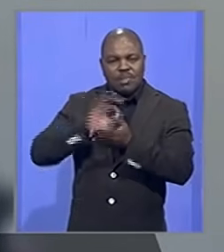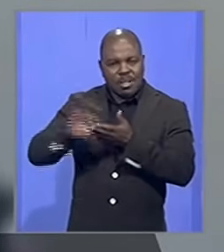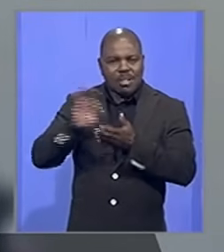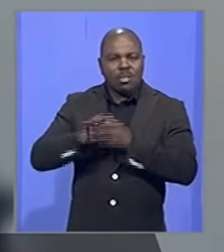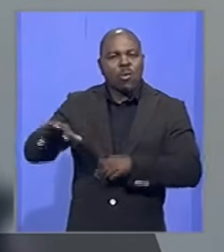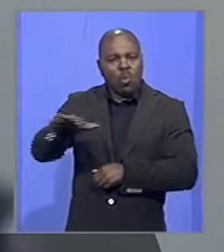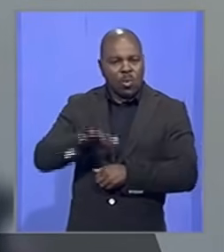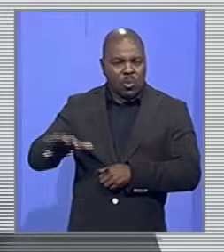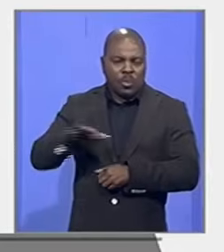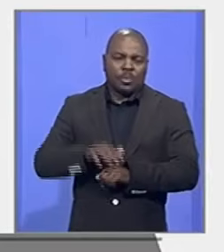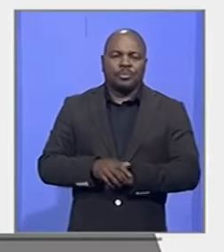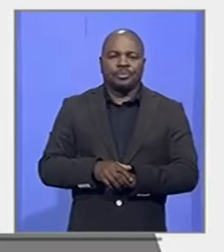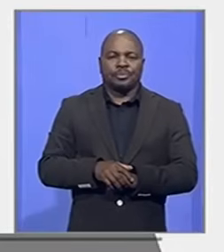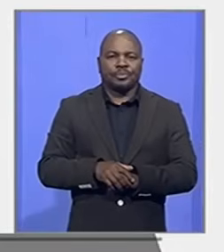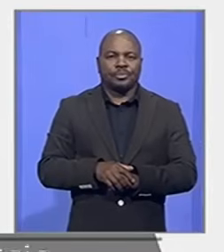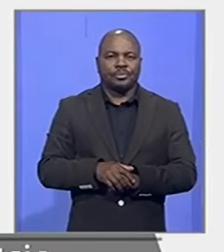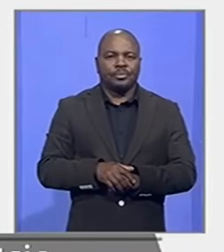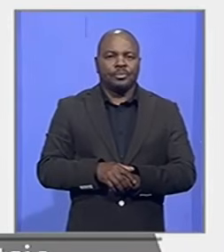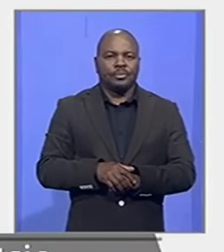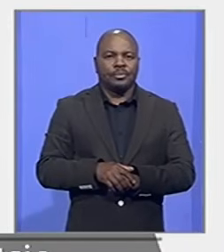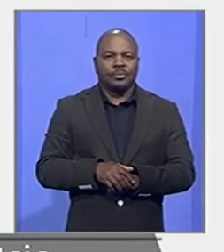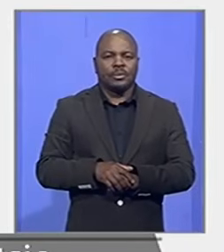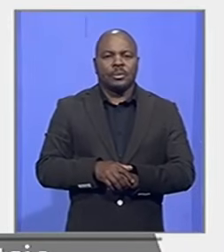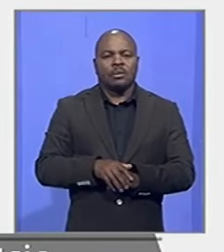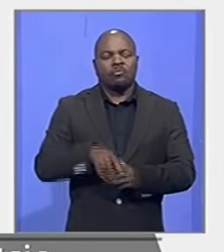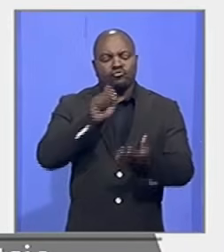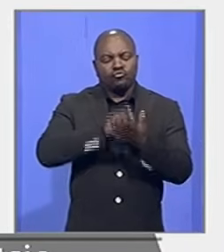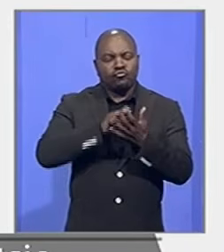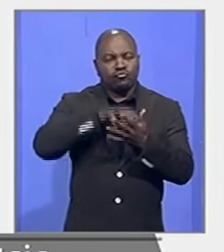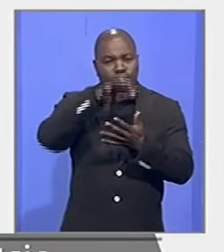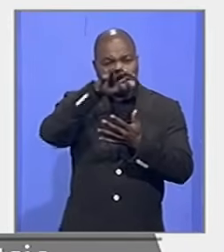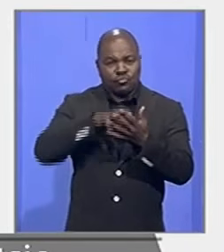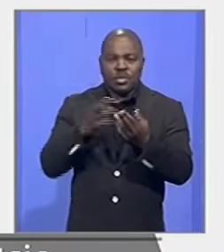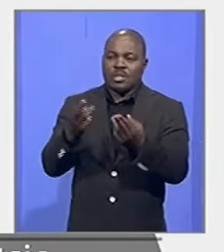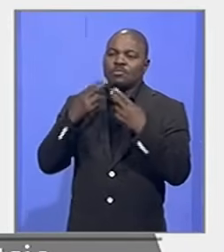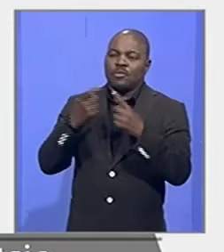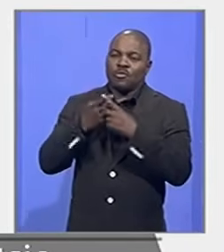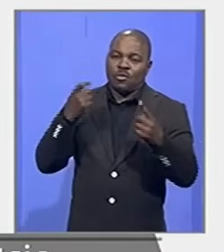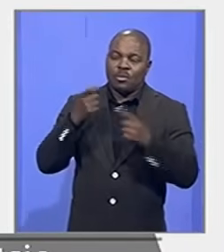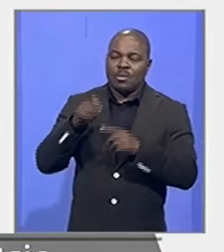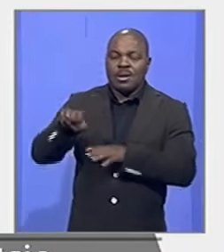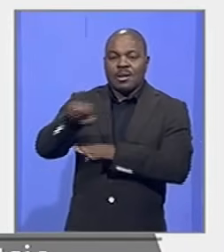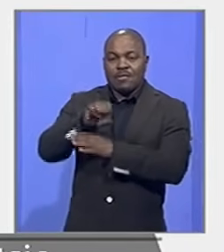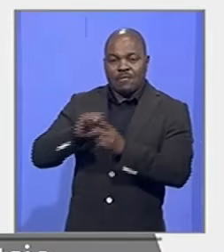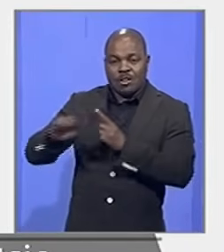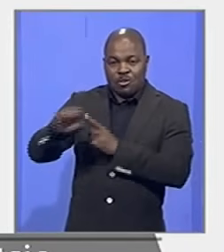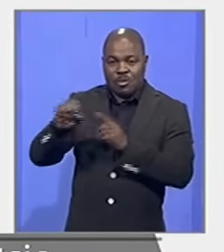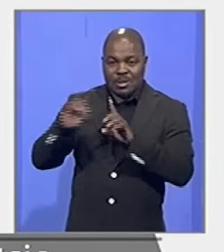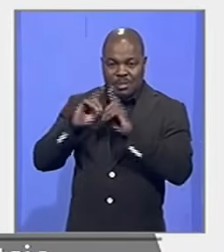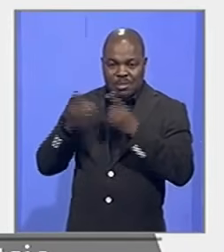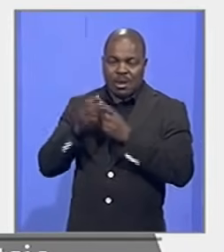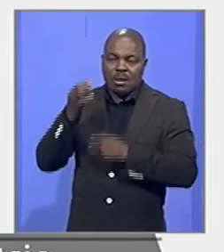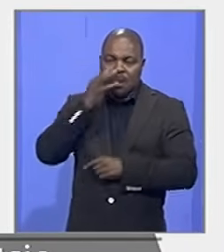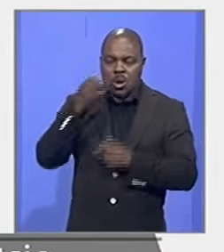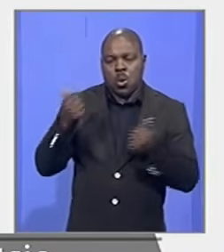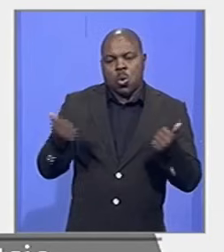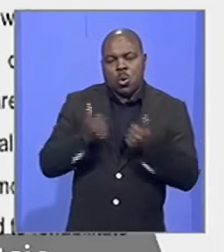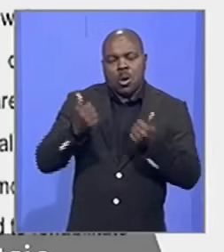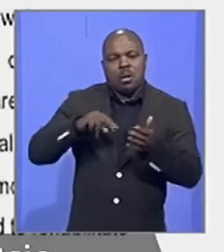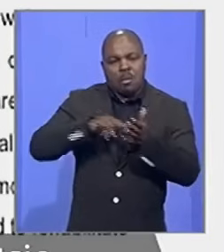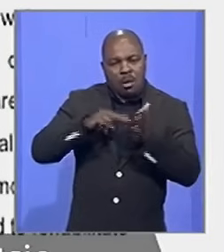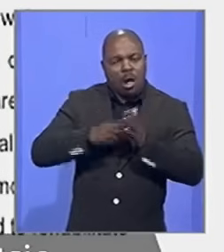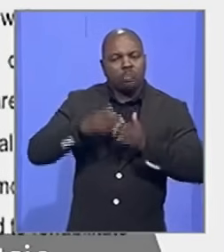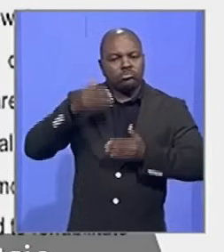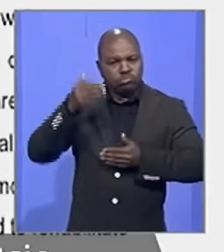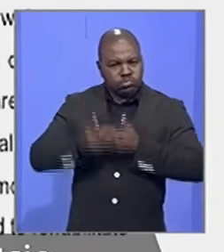up and clearing up. Mo tsibogong e kwadilweng lefapha la tikologo le tlhalosa fa le simolotse thulaganyo